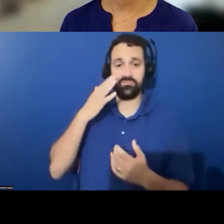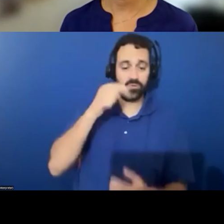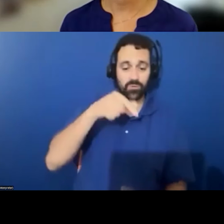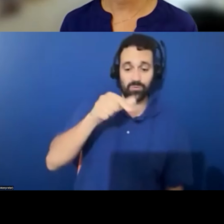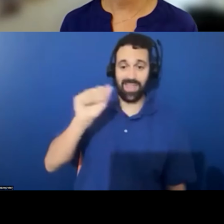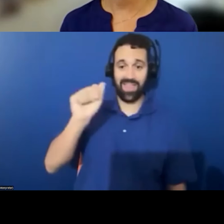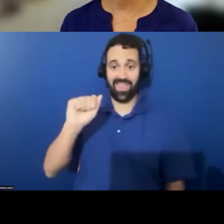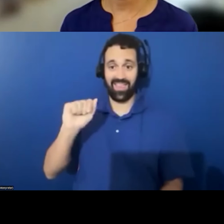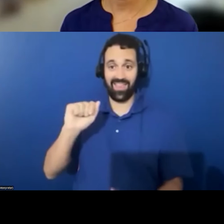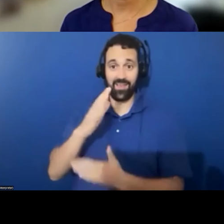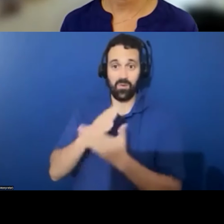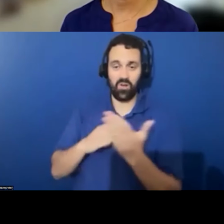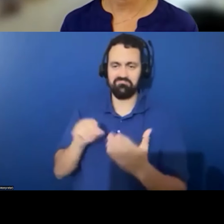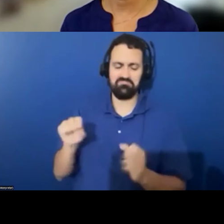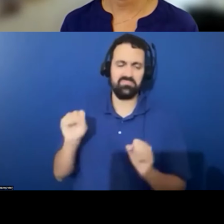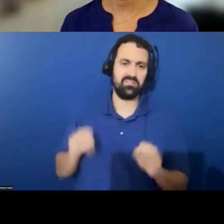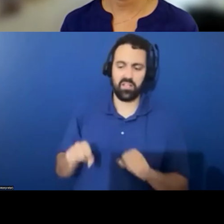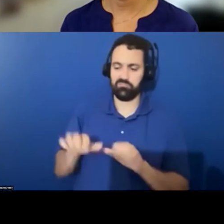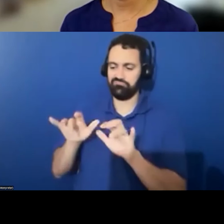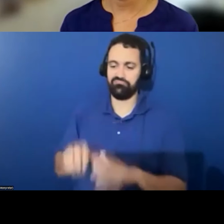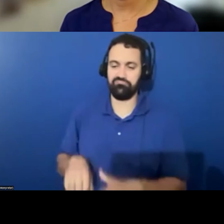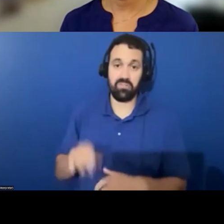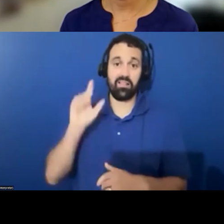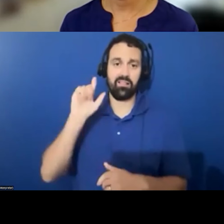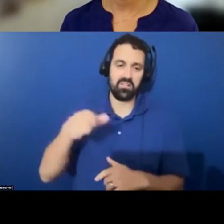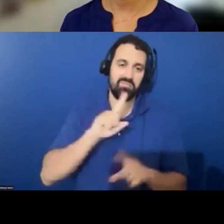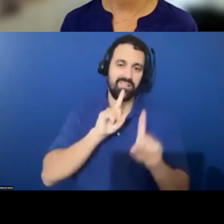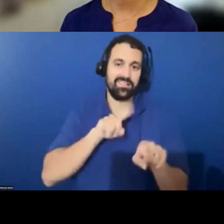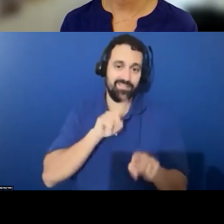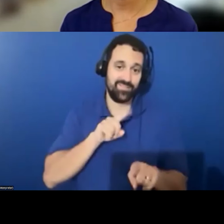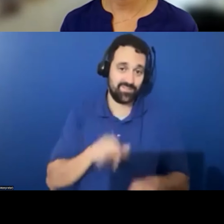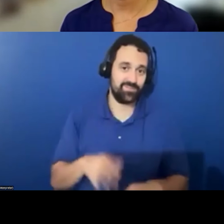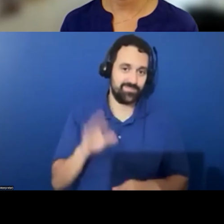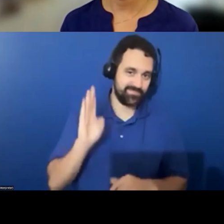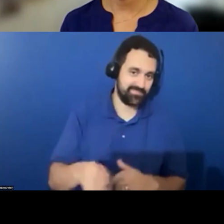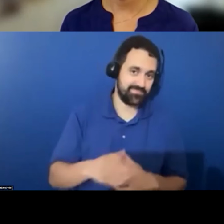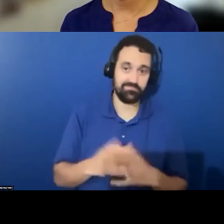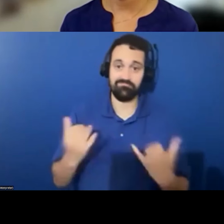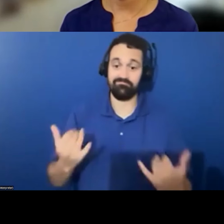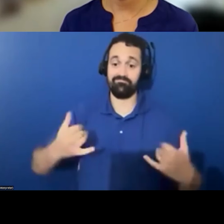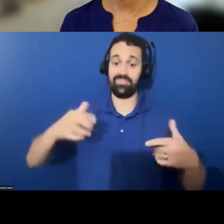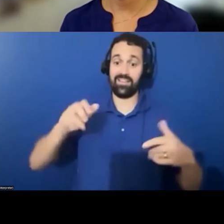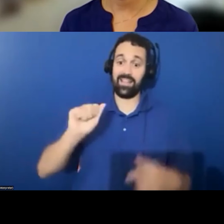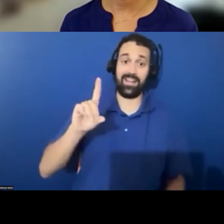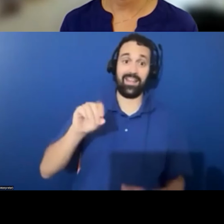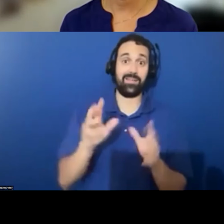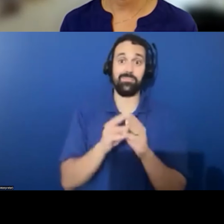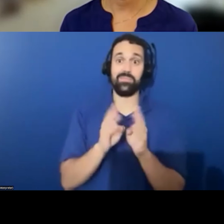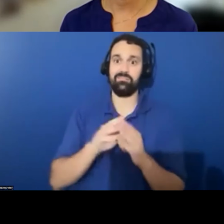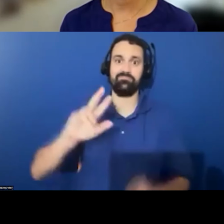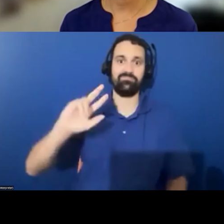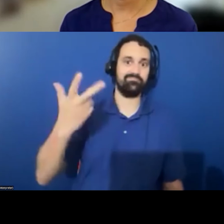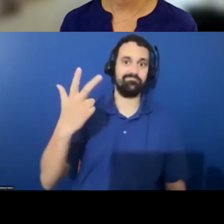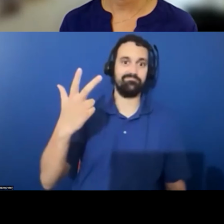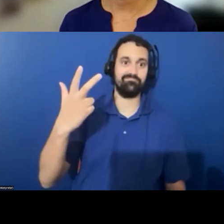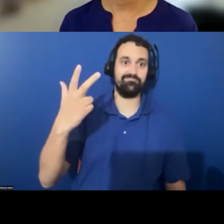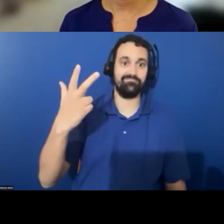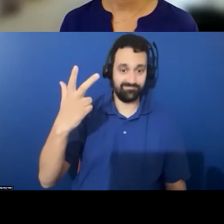can answer those later on for you. Welcome to our third ADA webinar, this one focusing